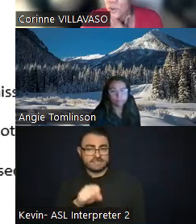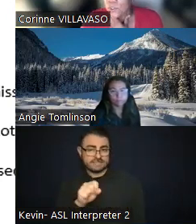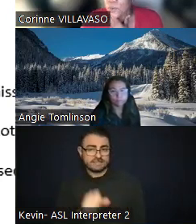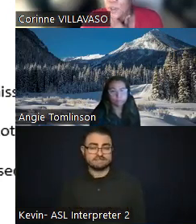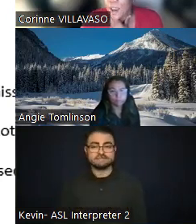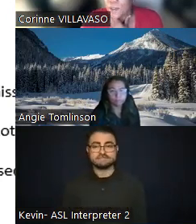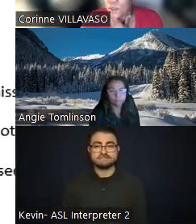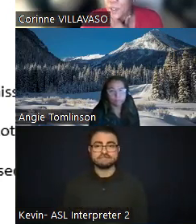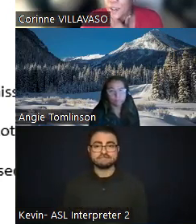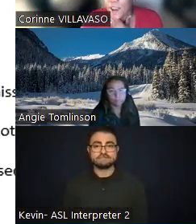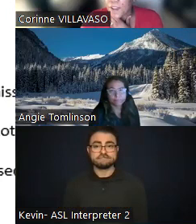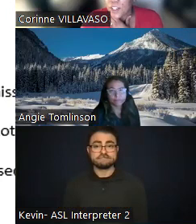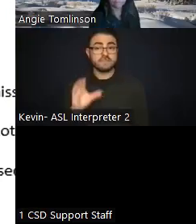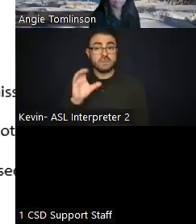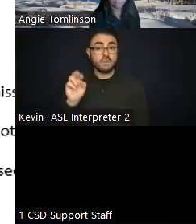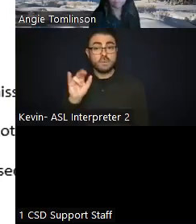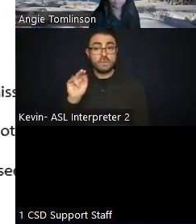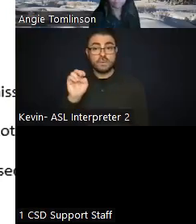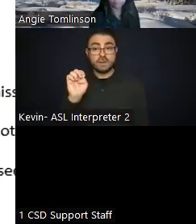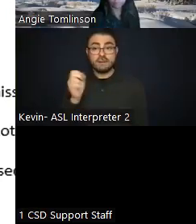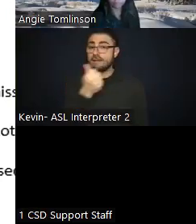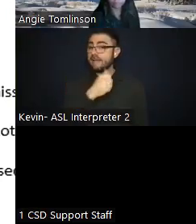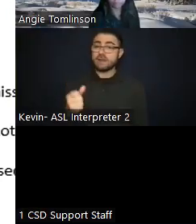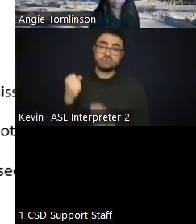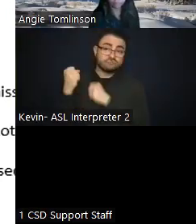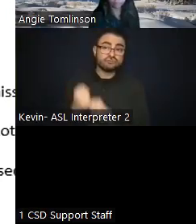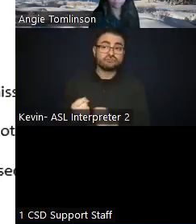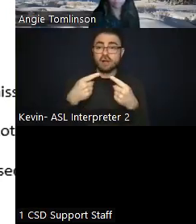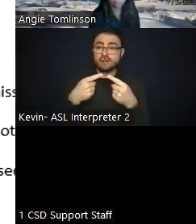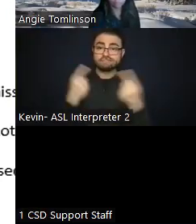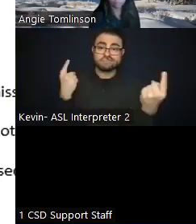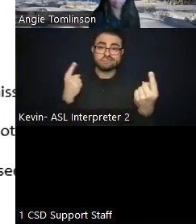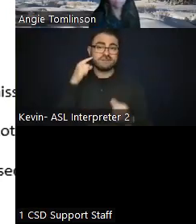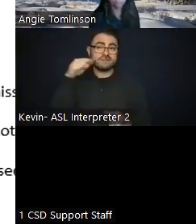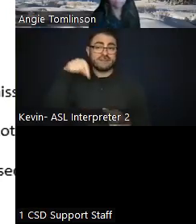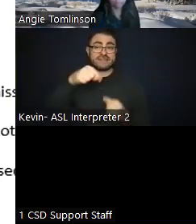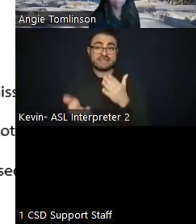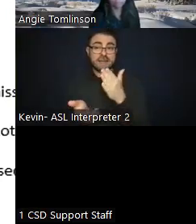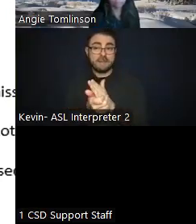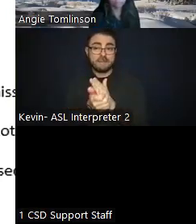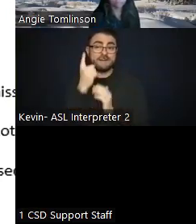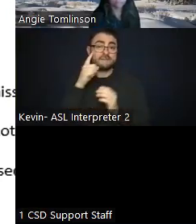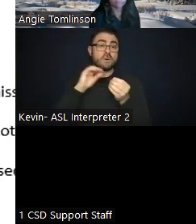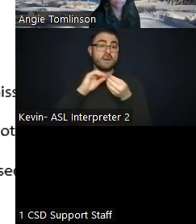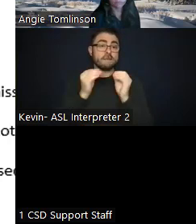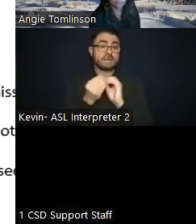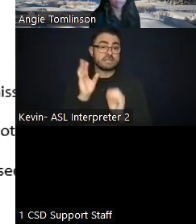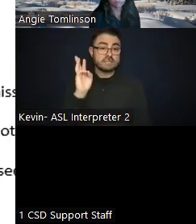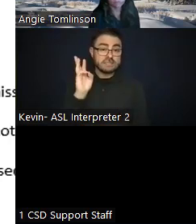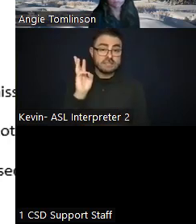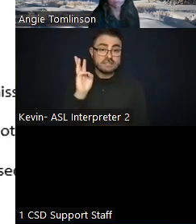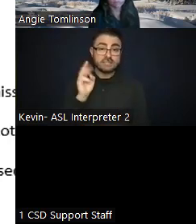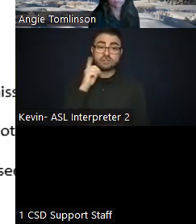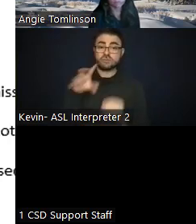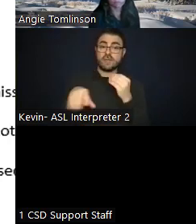So do we have any strong opposition to this amendment to six by adding the Office of Equity and